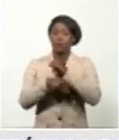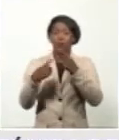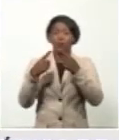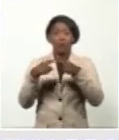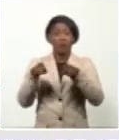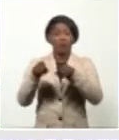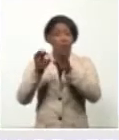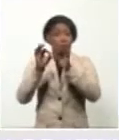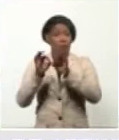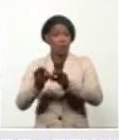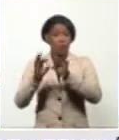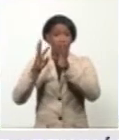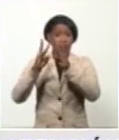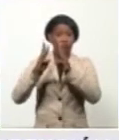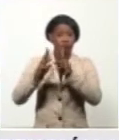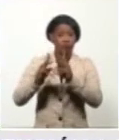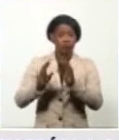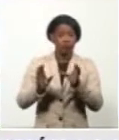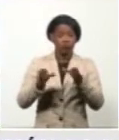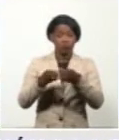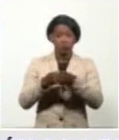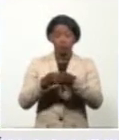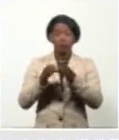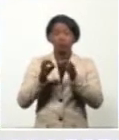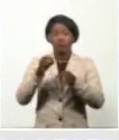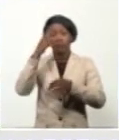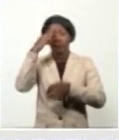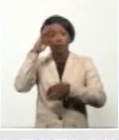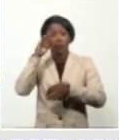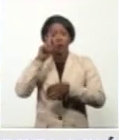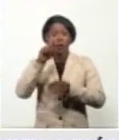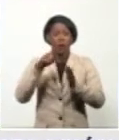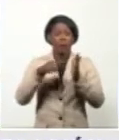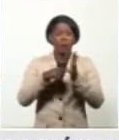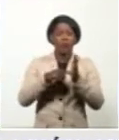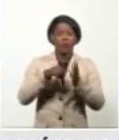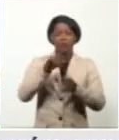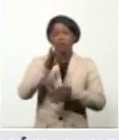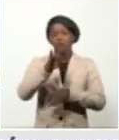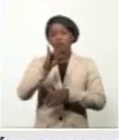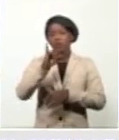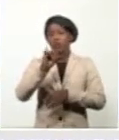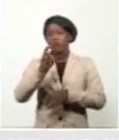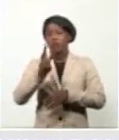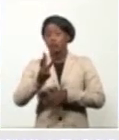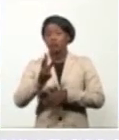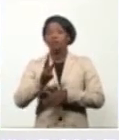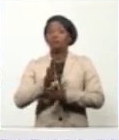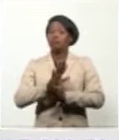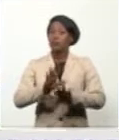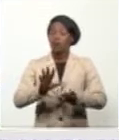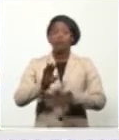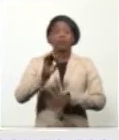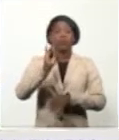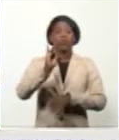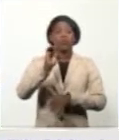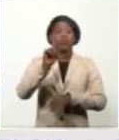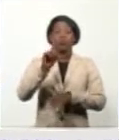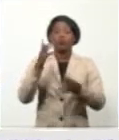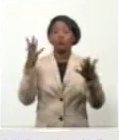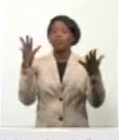cases, it has not been possible to determine the source of infection. Although we are looking for it, we are trying to determine